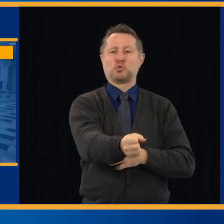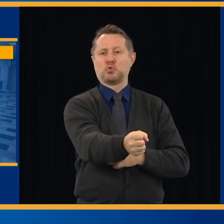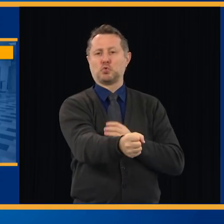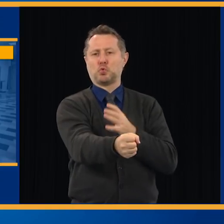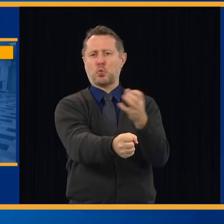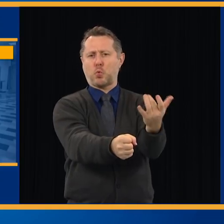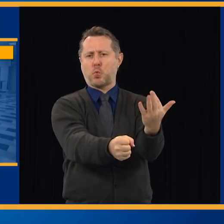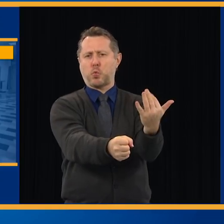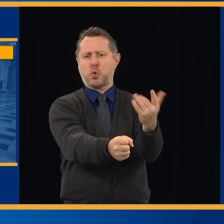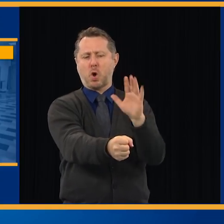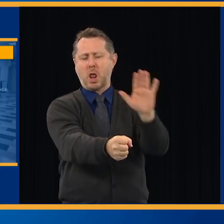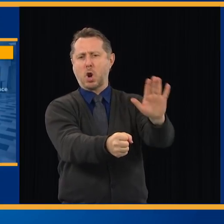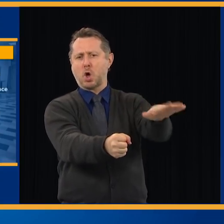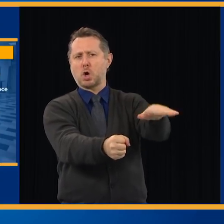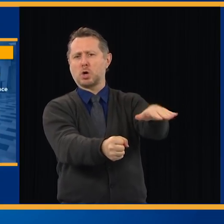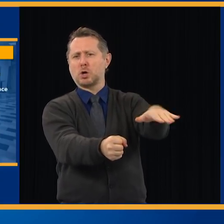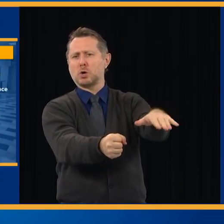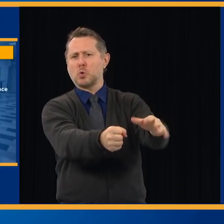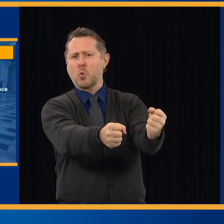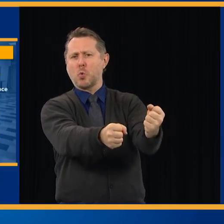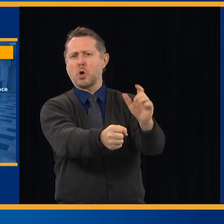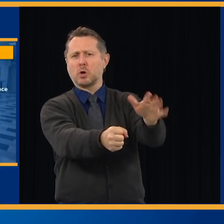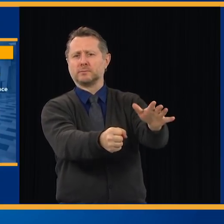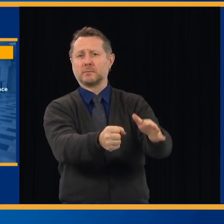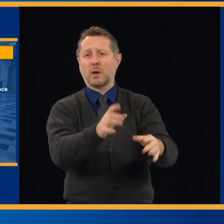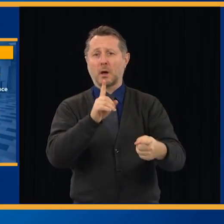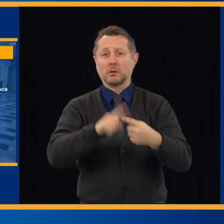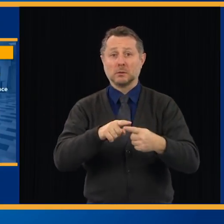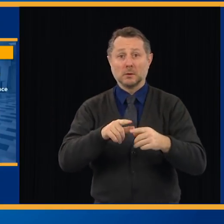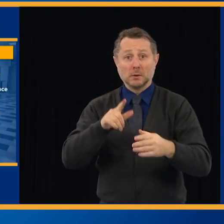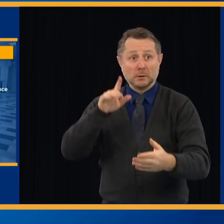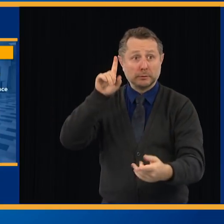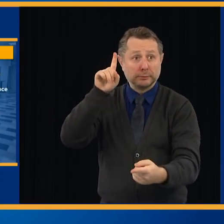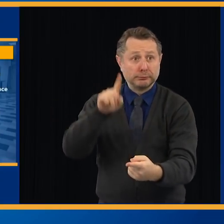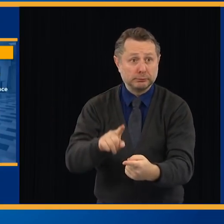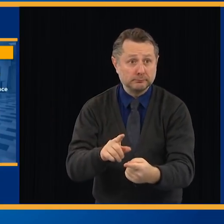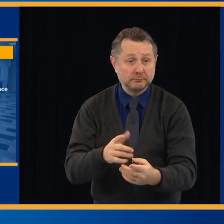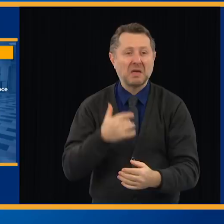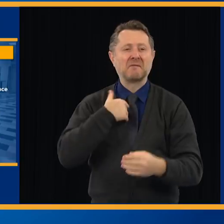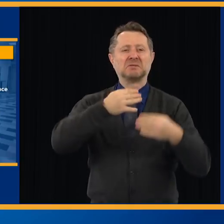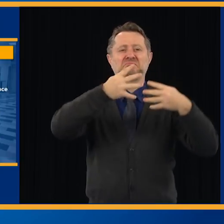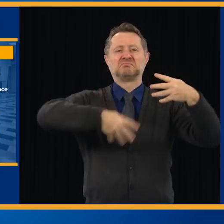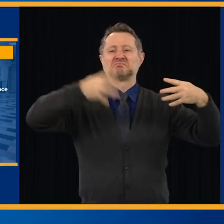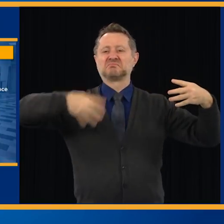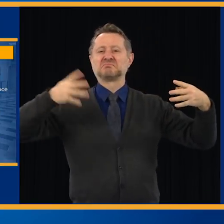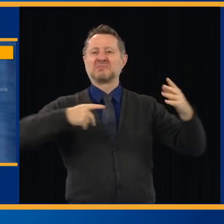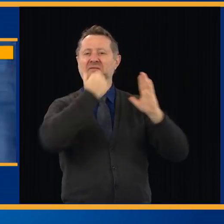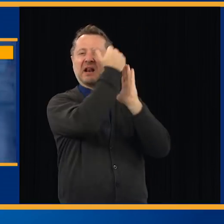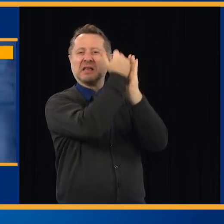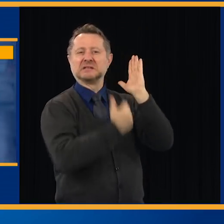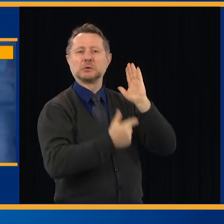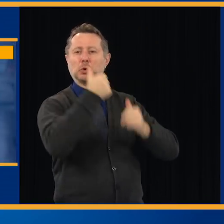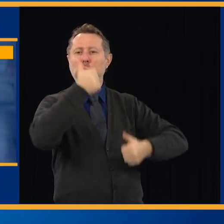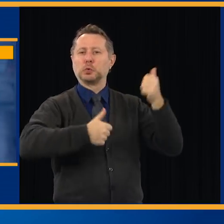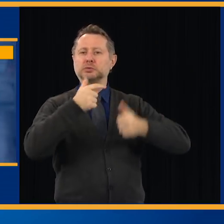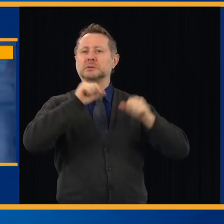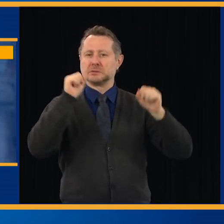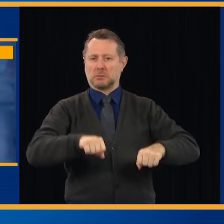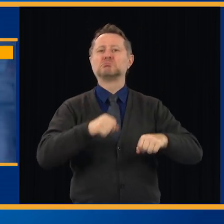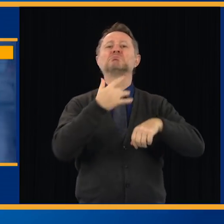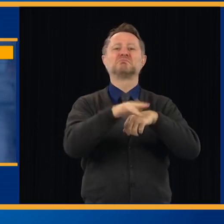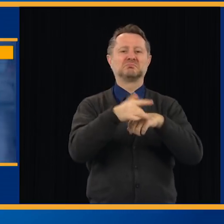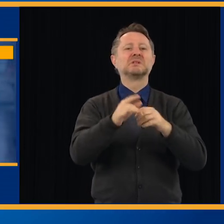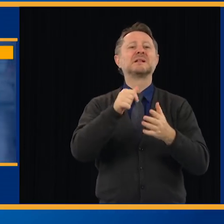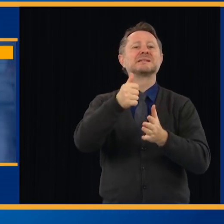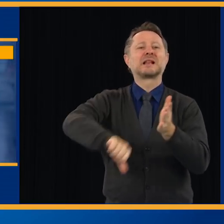woods on the COVID virus. And this is a list of counties that are eligible now for elective surgeries. I'll do an executive order